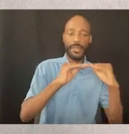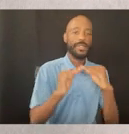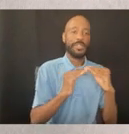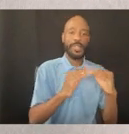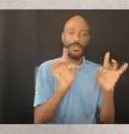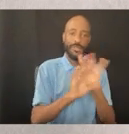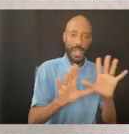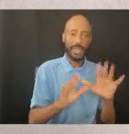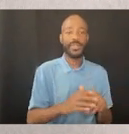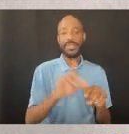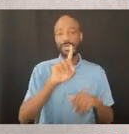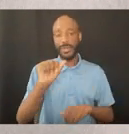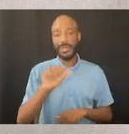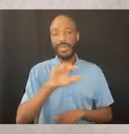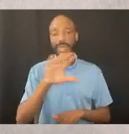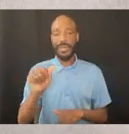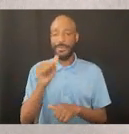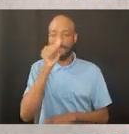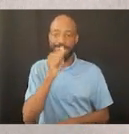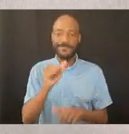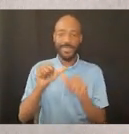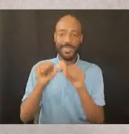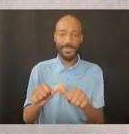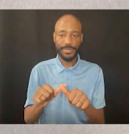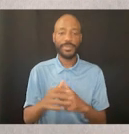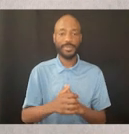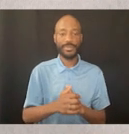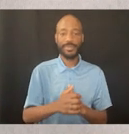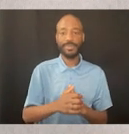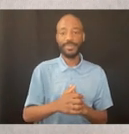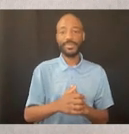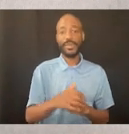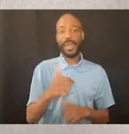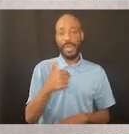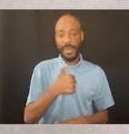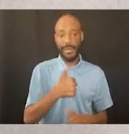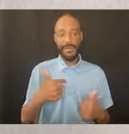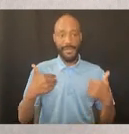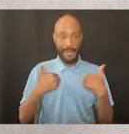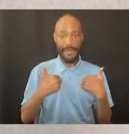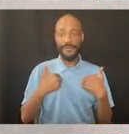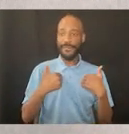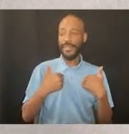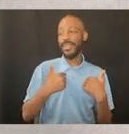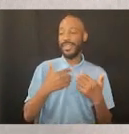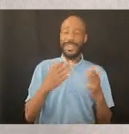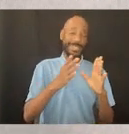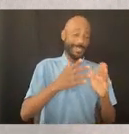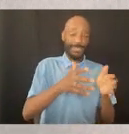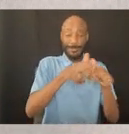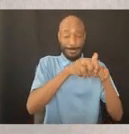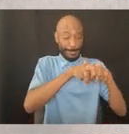queerness. I currently reside on Cowlitz land with an apocalypse-ready sized stash of green tea.